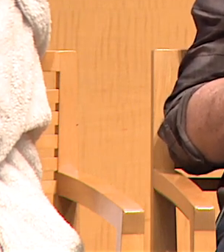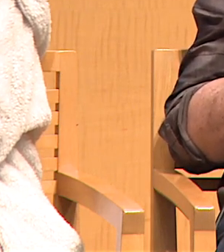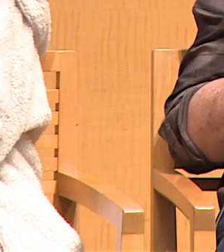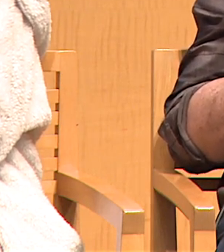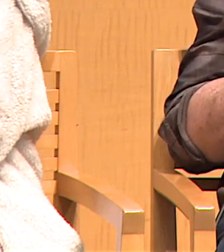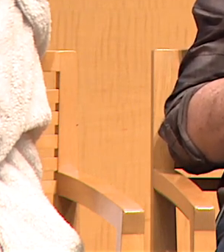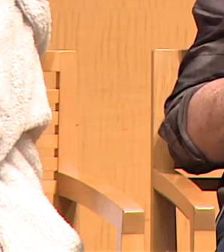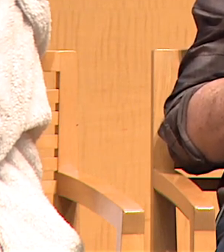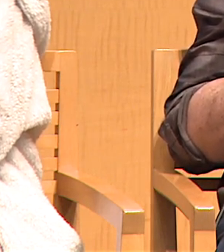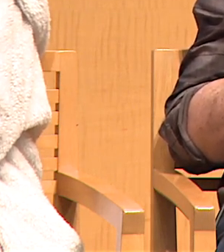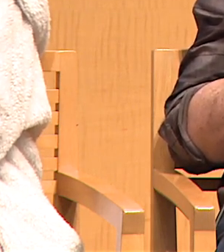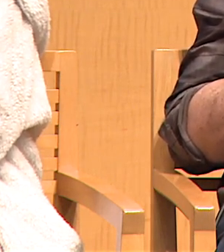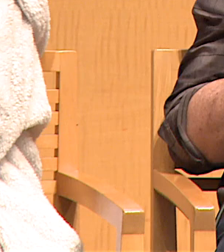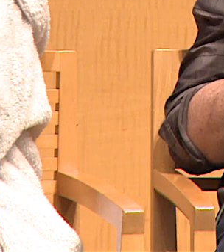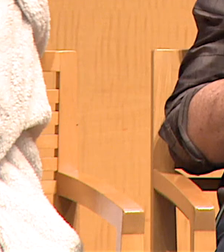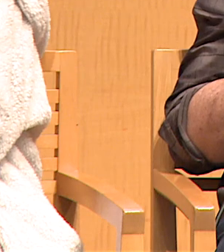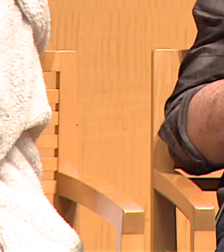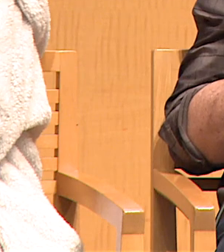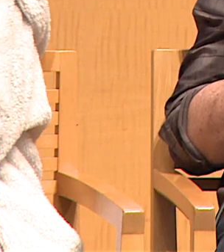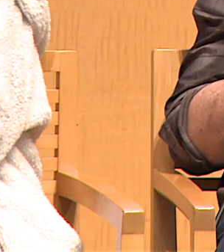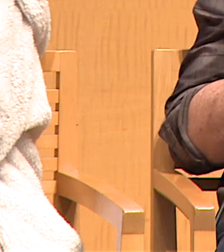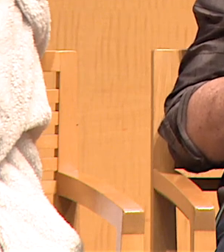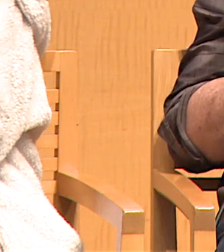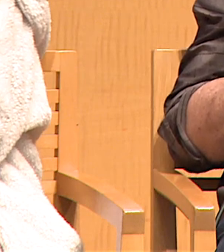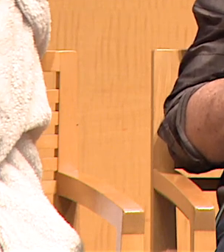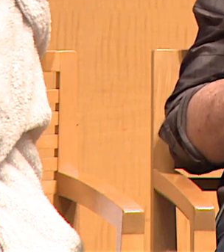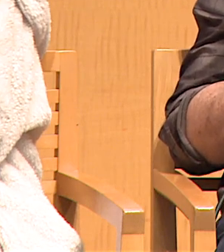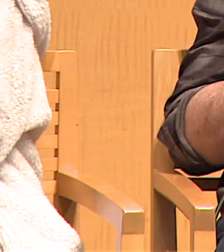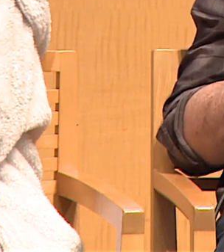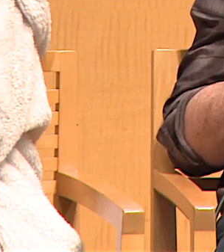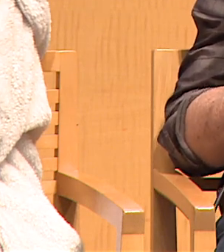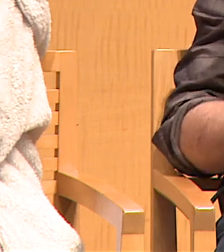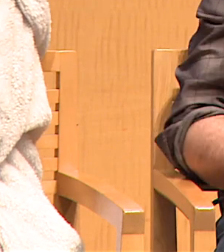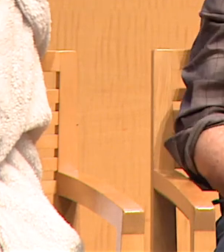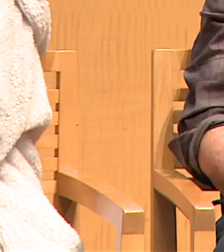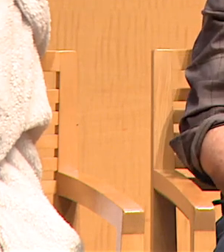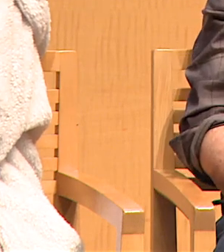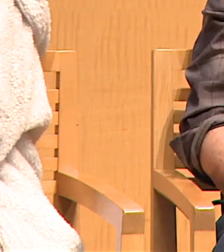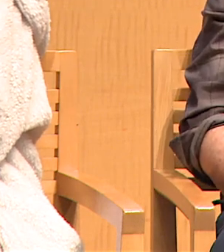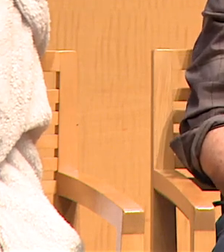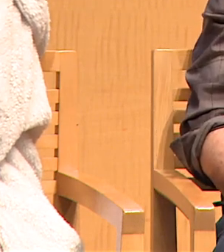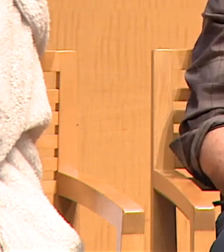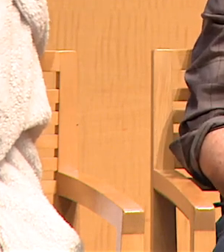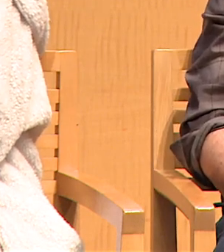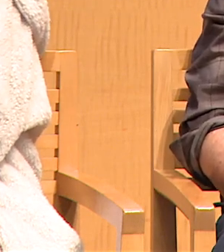as long as you're being just a little bit more playful and fun. That's what I find.